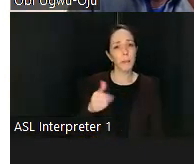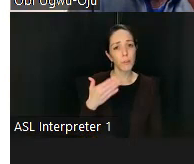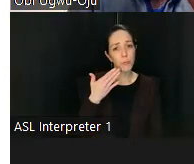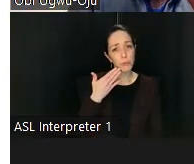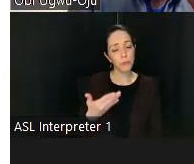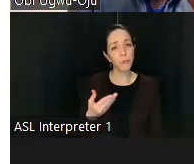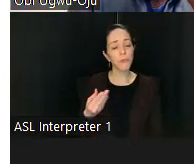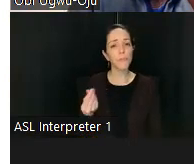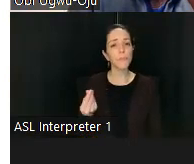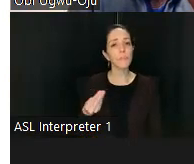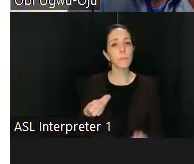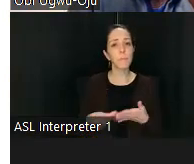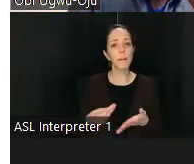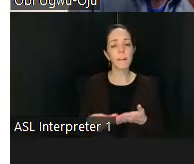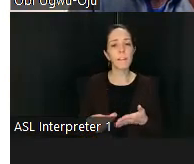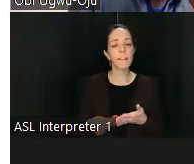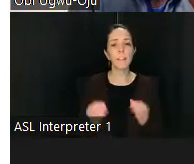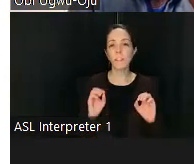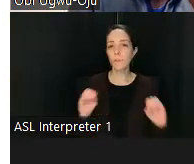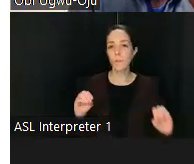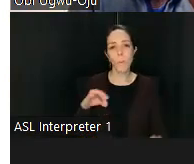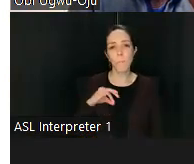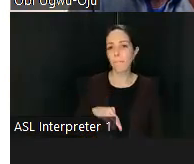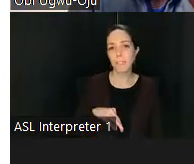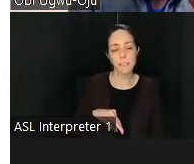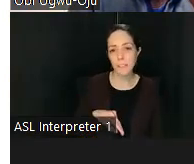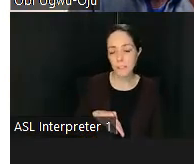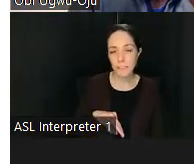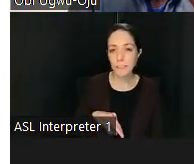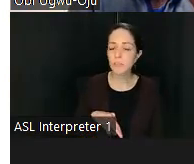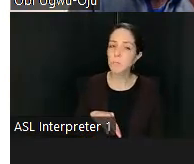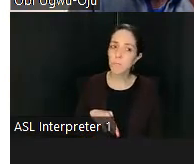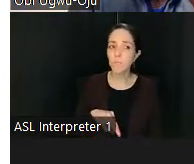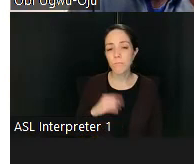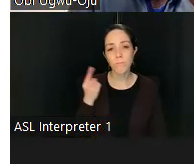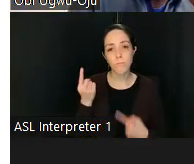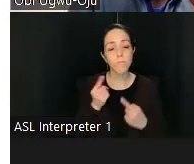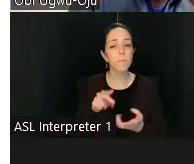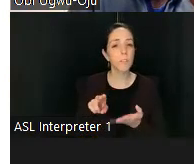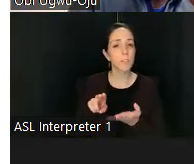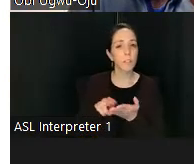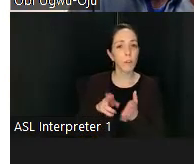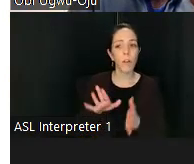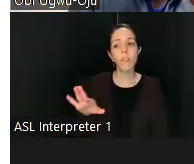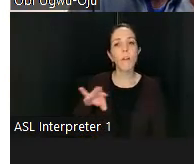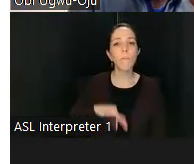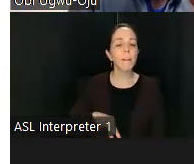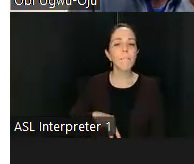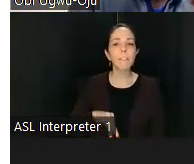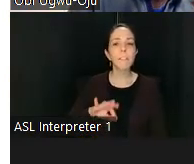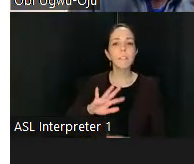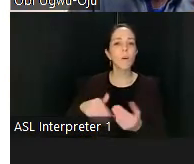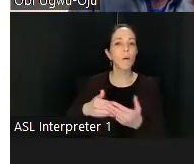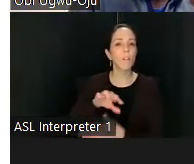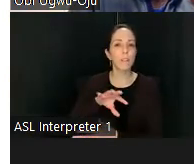no benefits. And that's where I was going from last time. That contractors, their benefits are all wrapped up